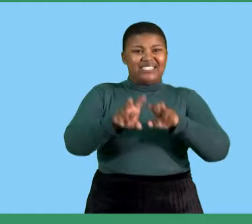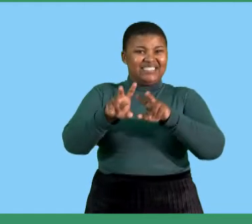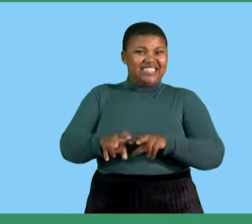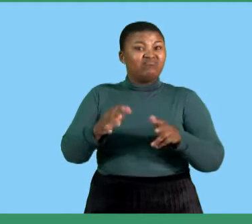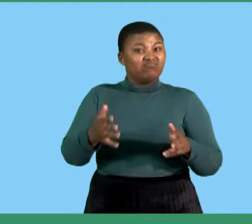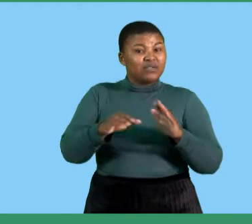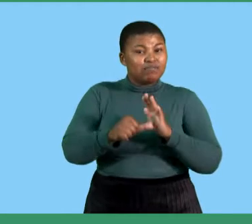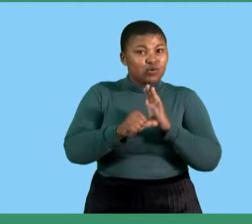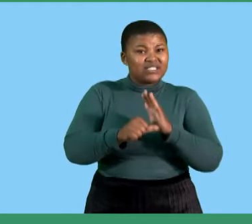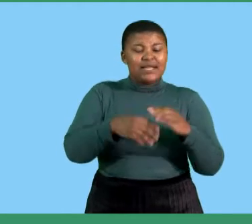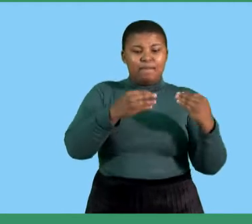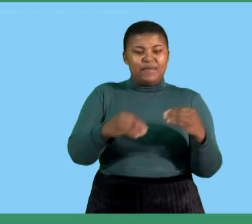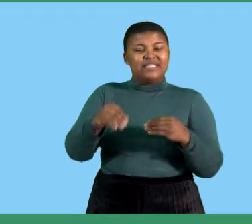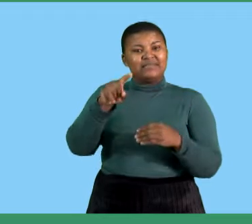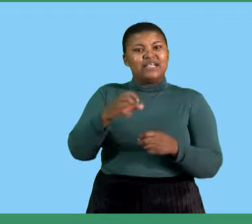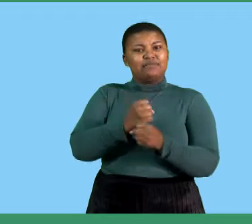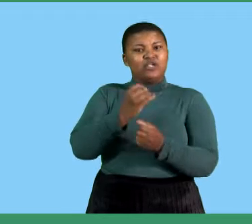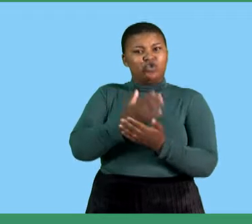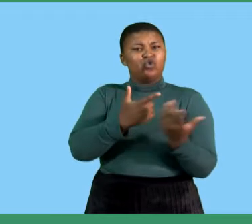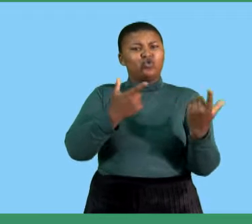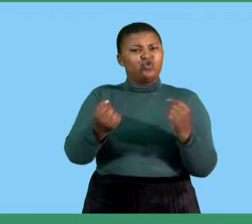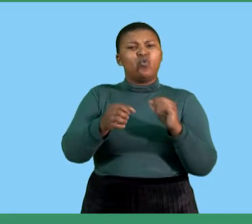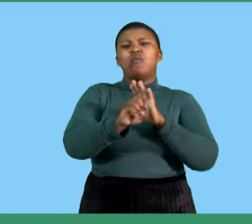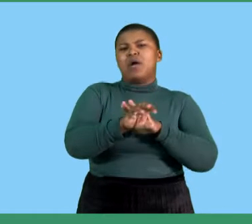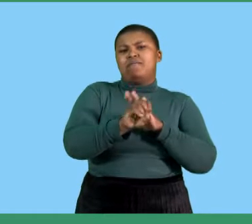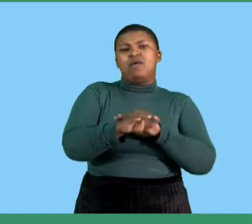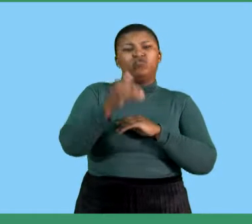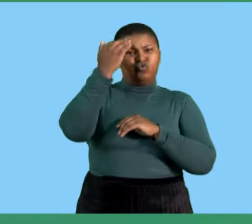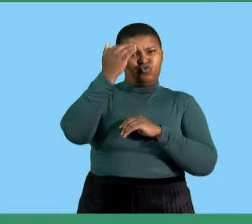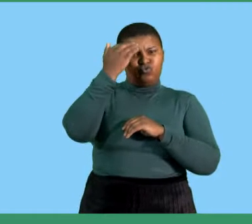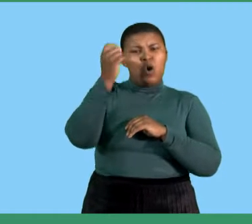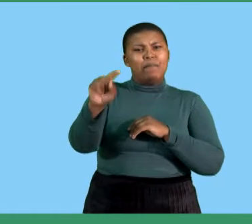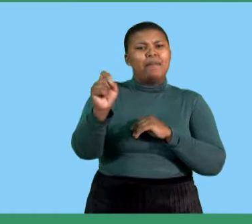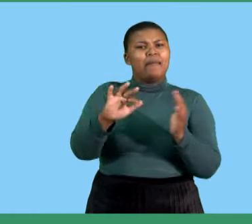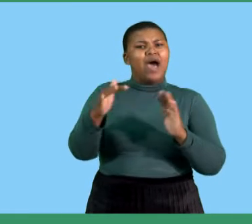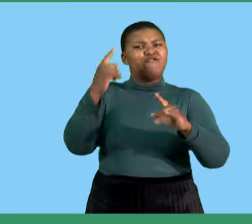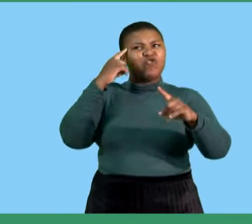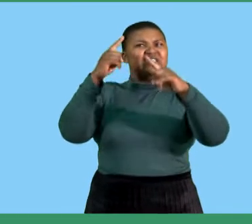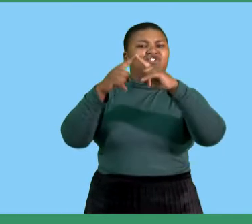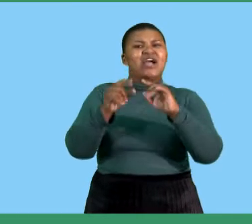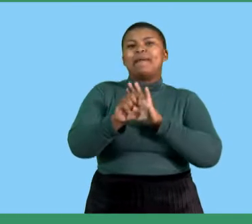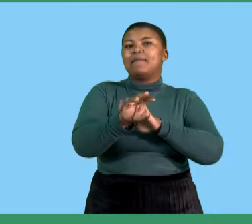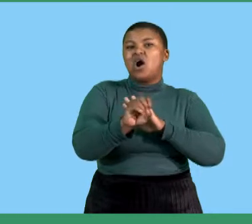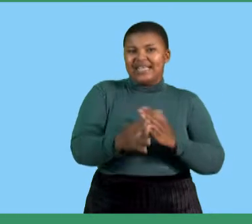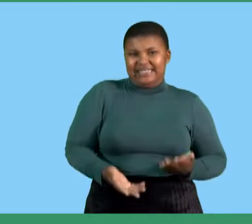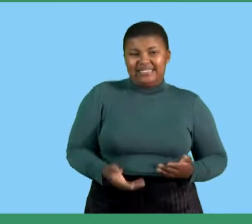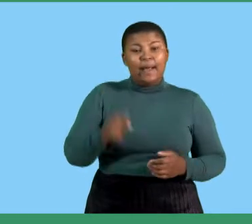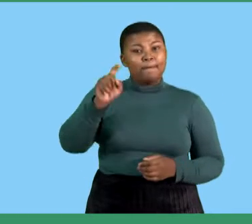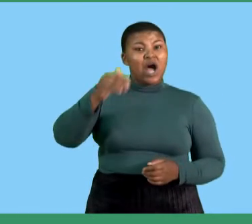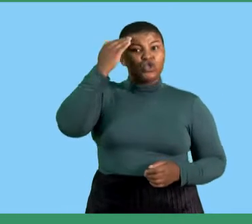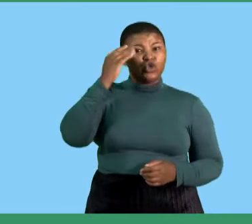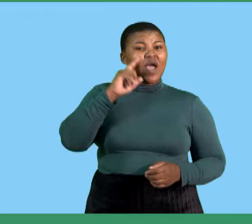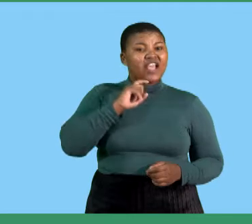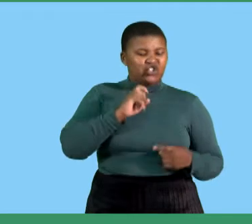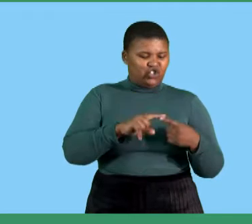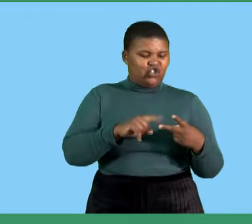the business must conduct a market research to know about the following factors of the target market. You must know their age or